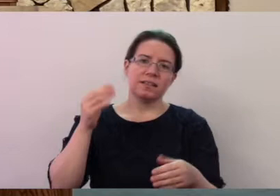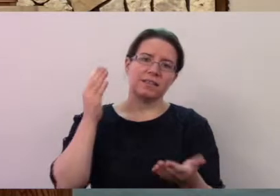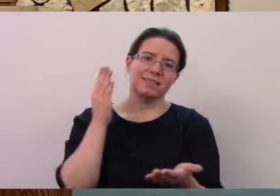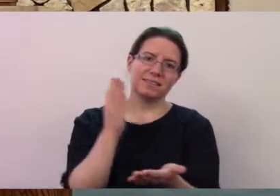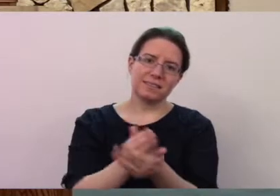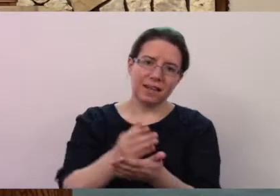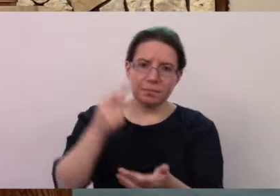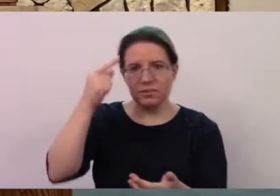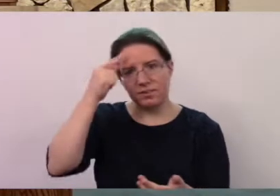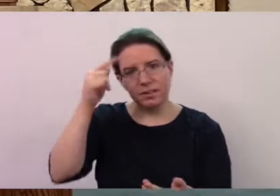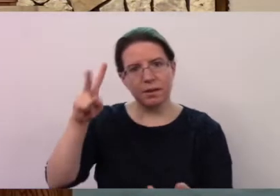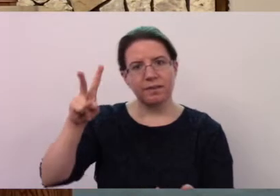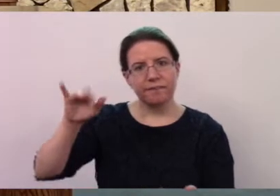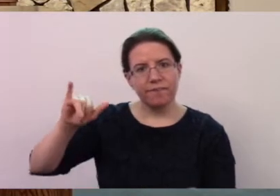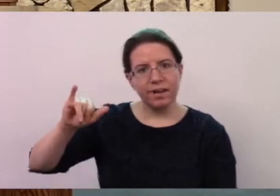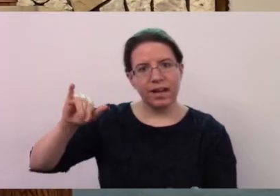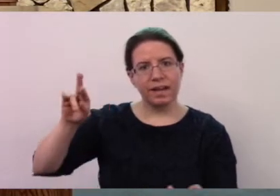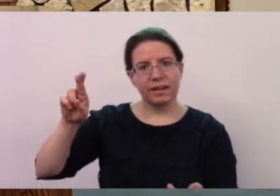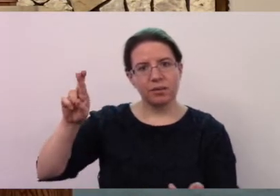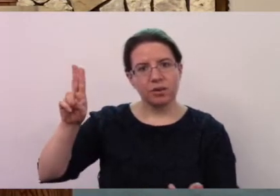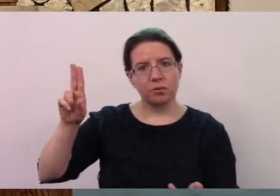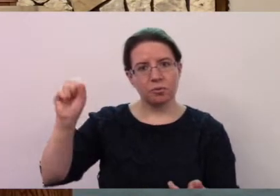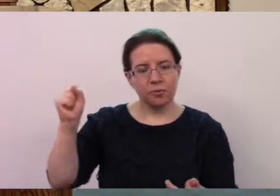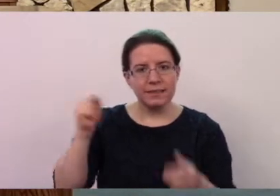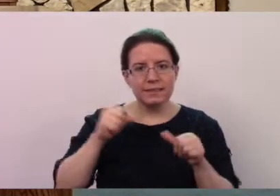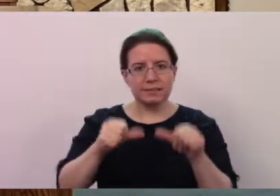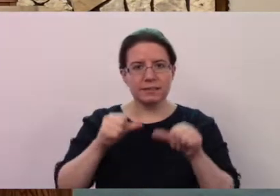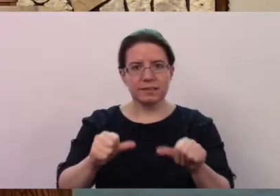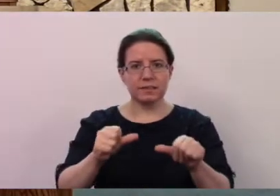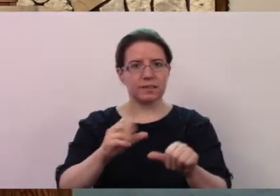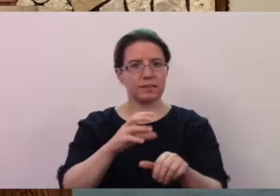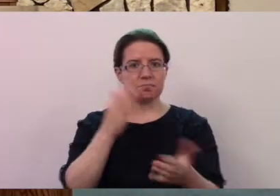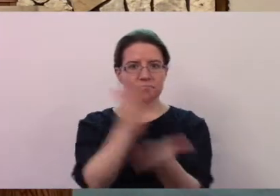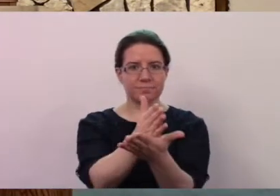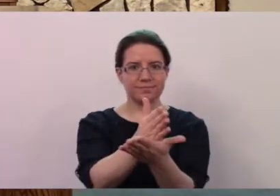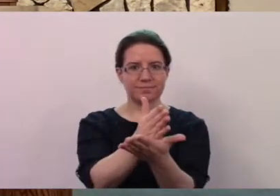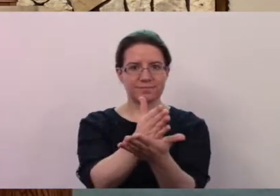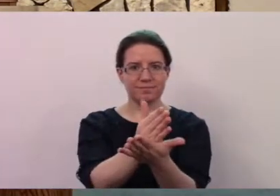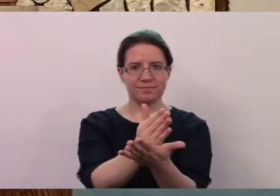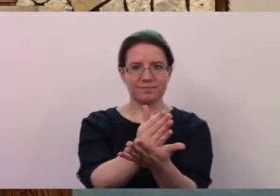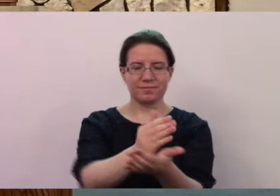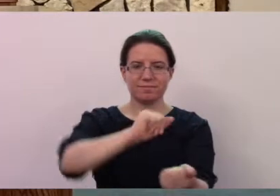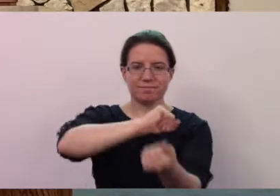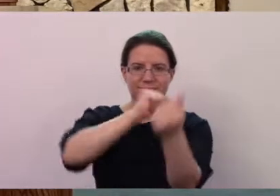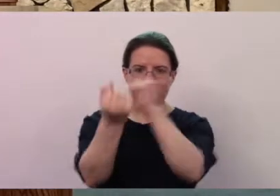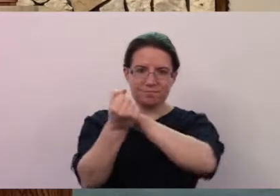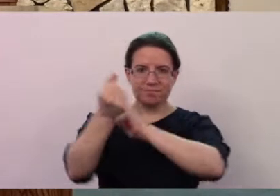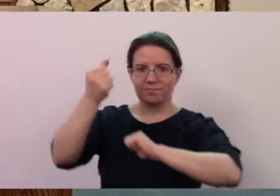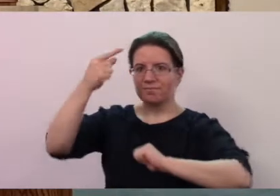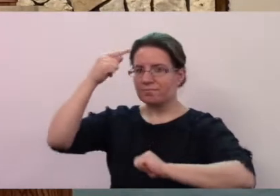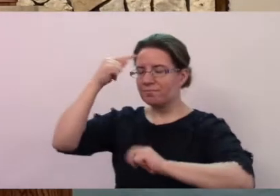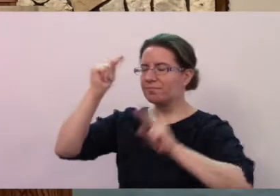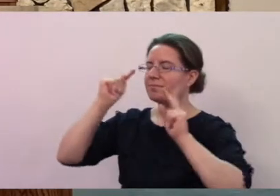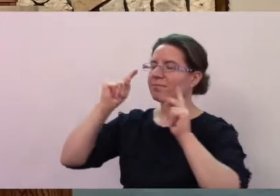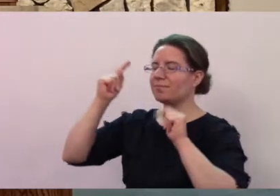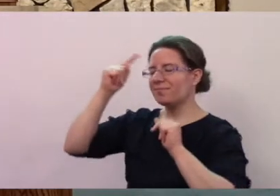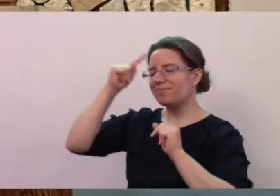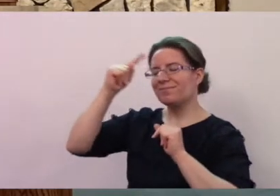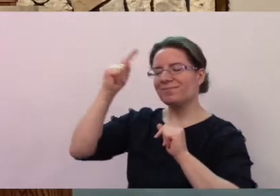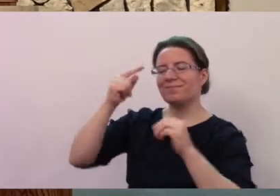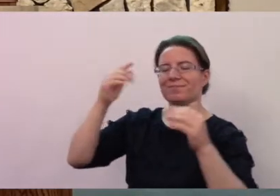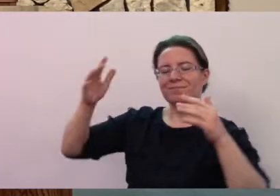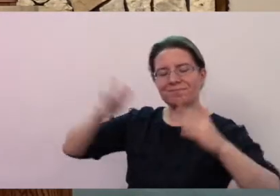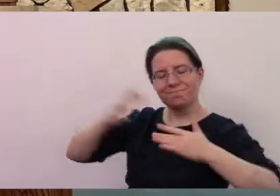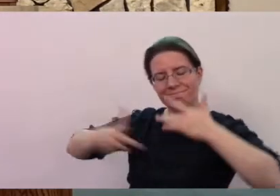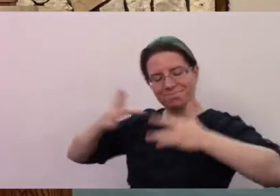off all of these earthly temporal things. Yes. And let's get our mind on that which is eternal. Yes. And get all excited about